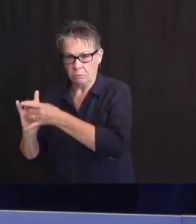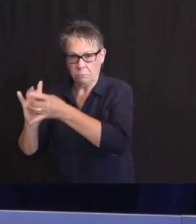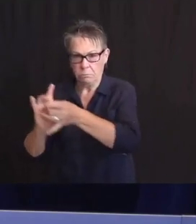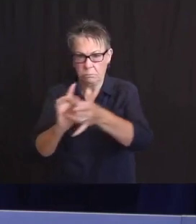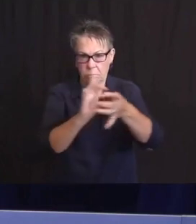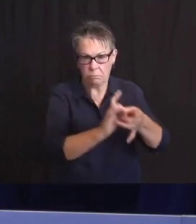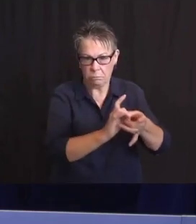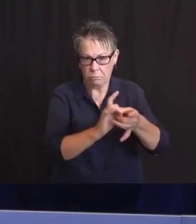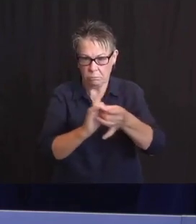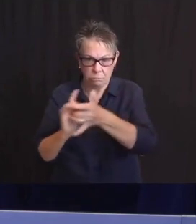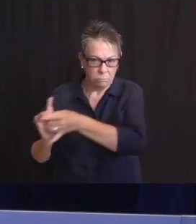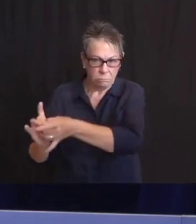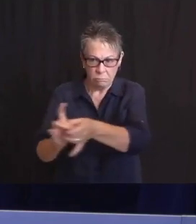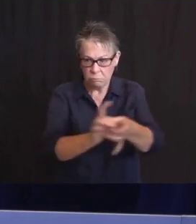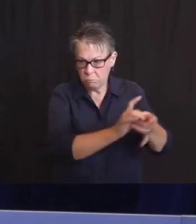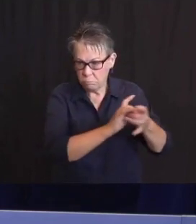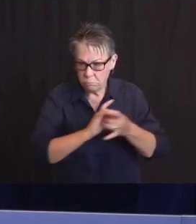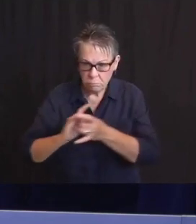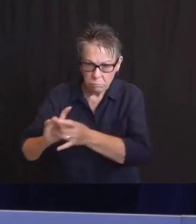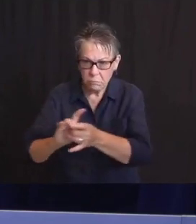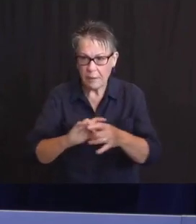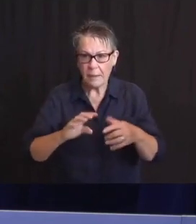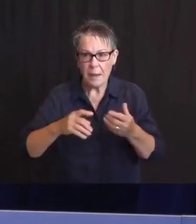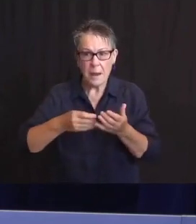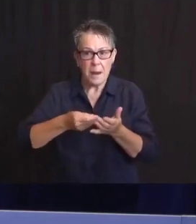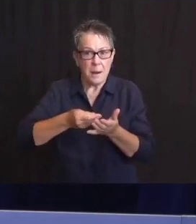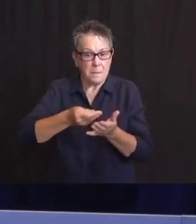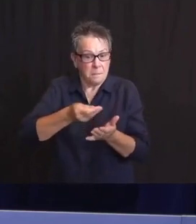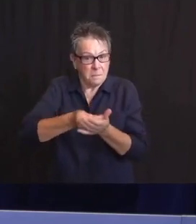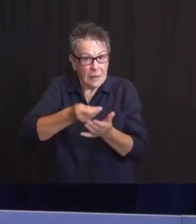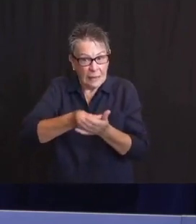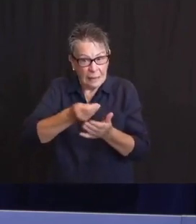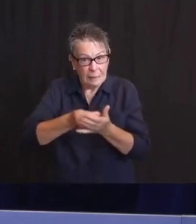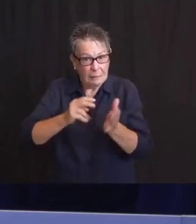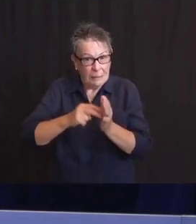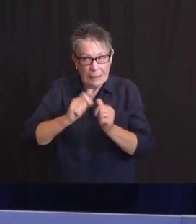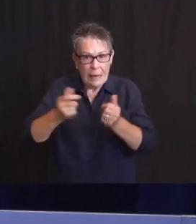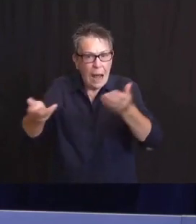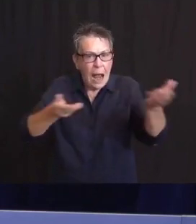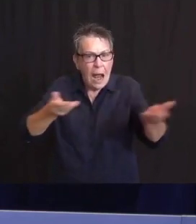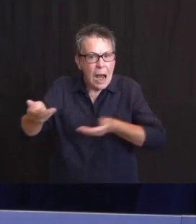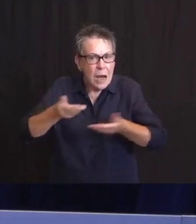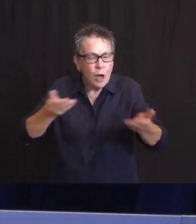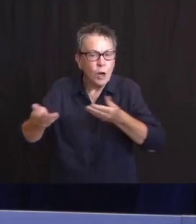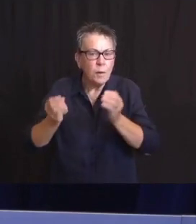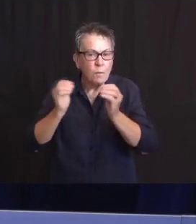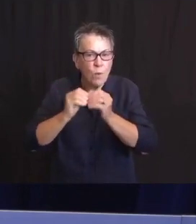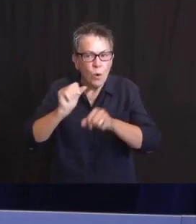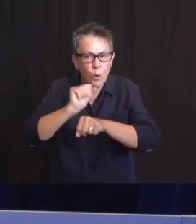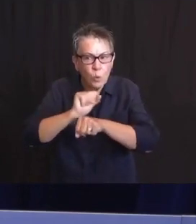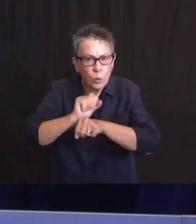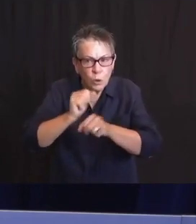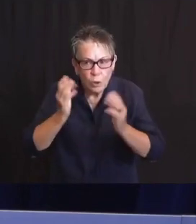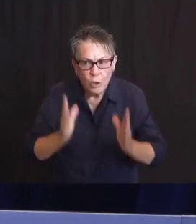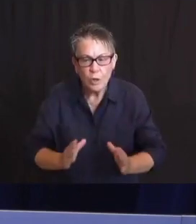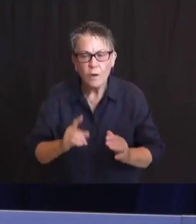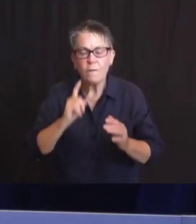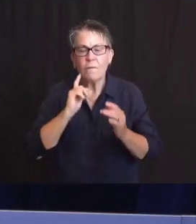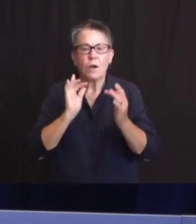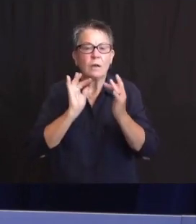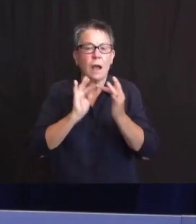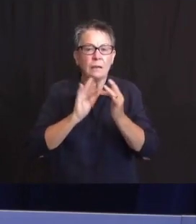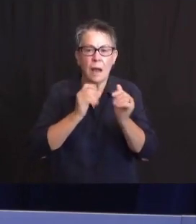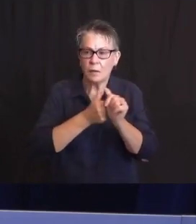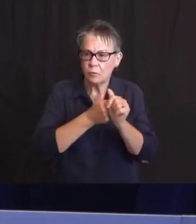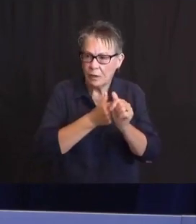to hire additional employees to coordinate testing, contact tracing, and isolation and quarantine activities in their communities